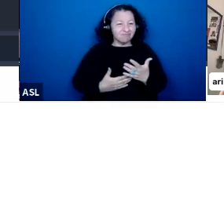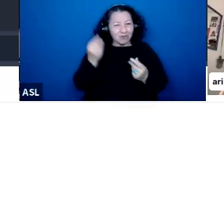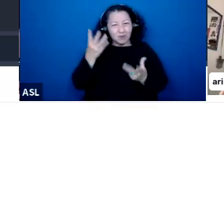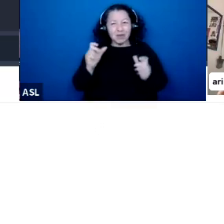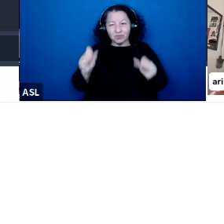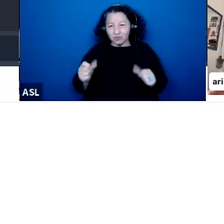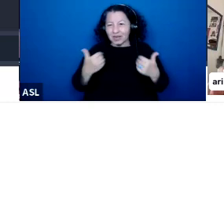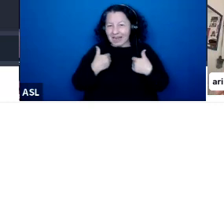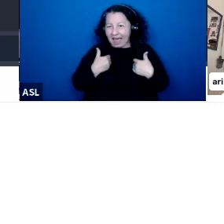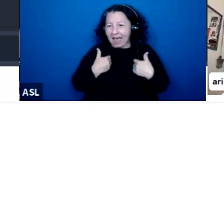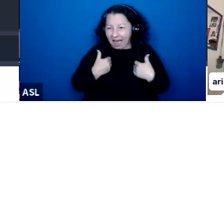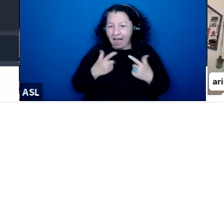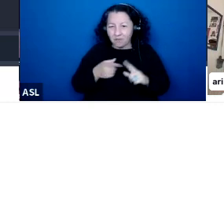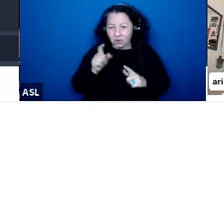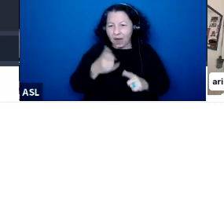have when